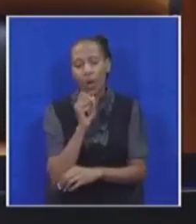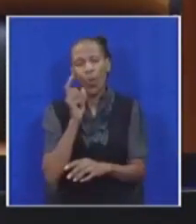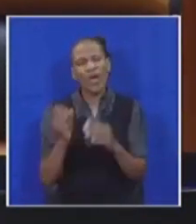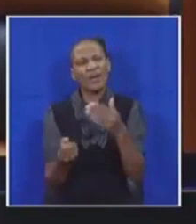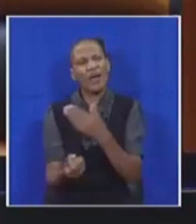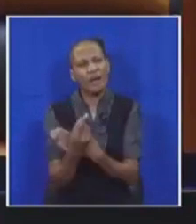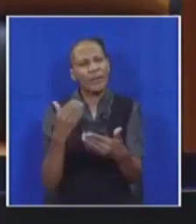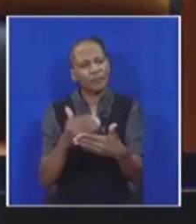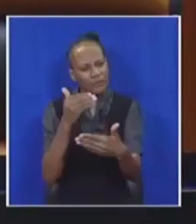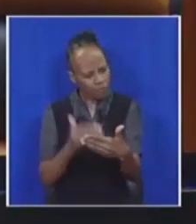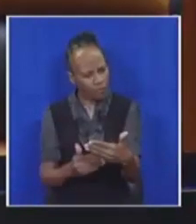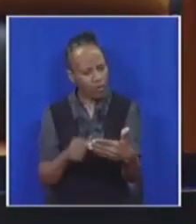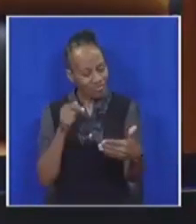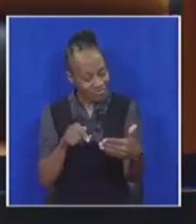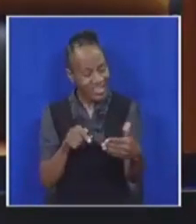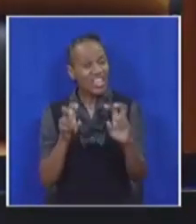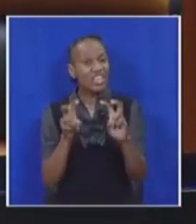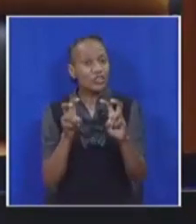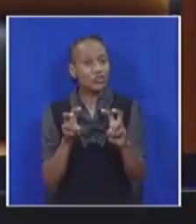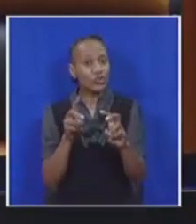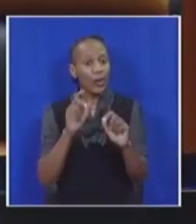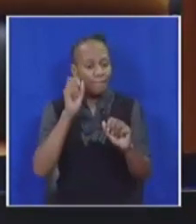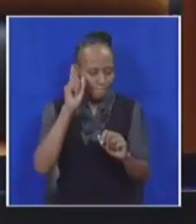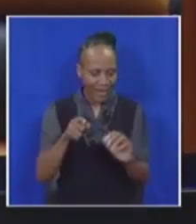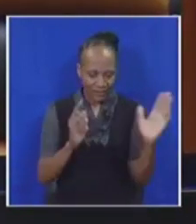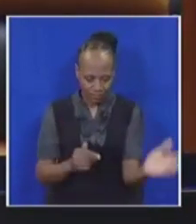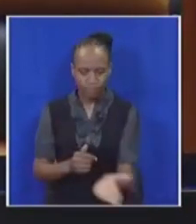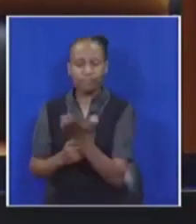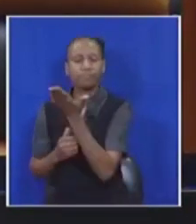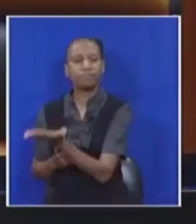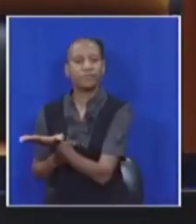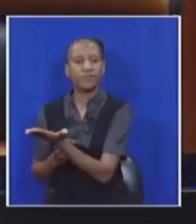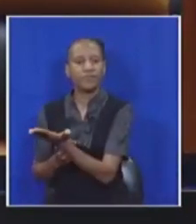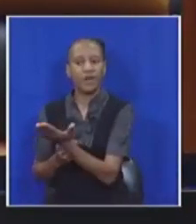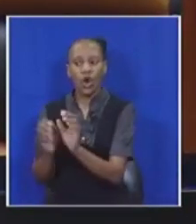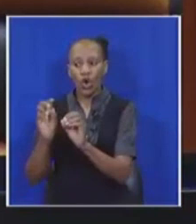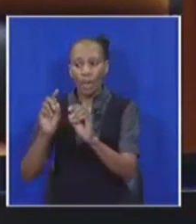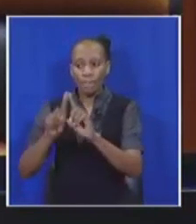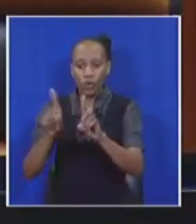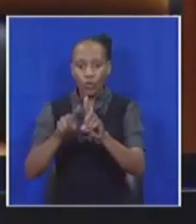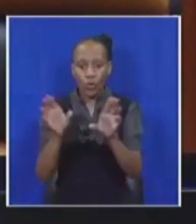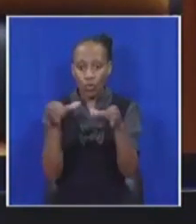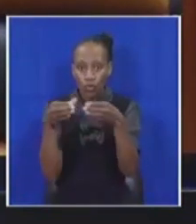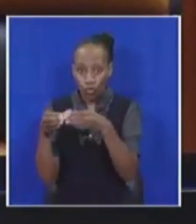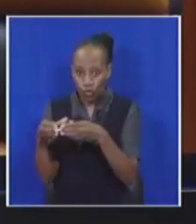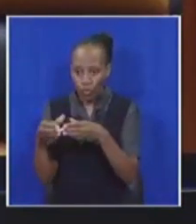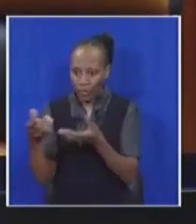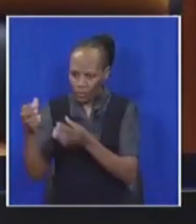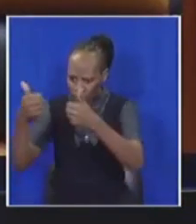removal must be referred within 24 hours to a multi-party committee for